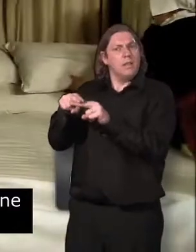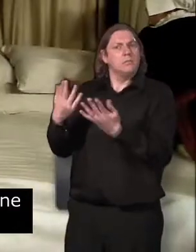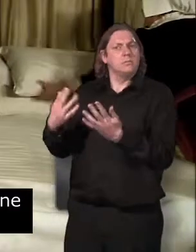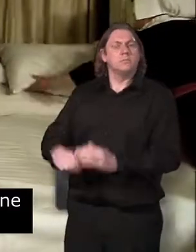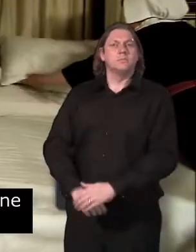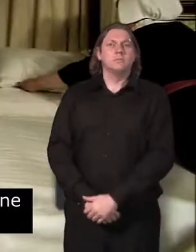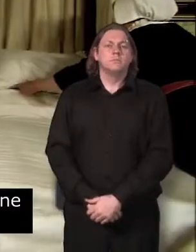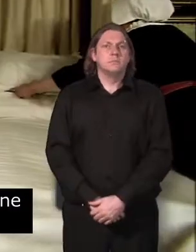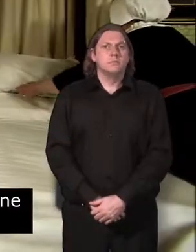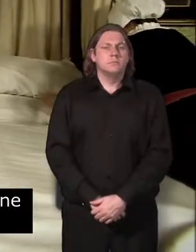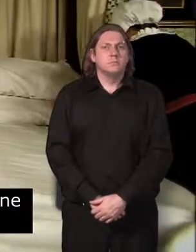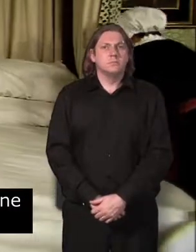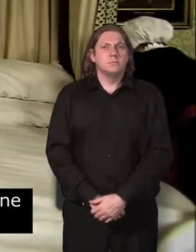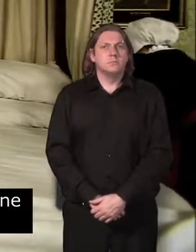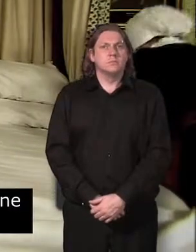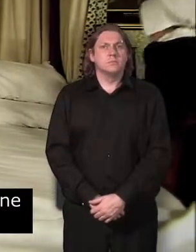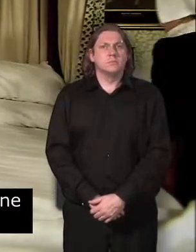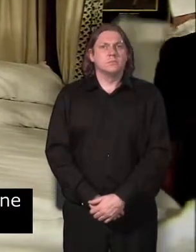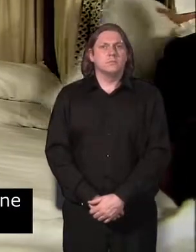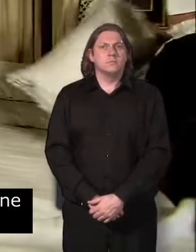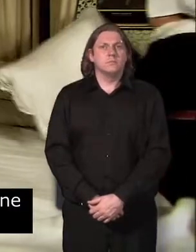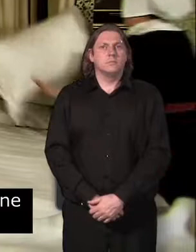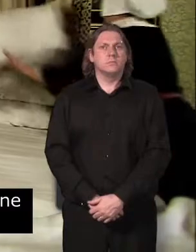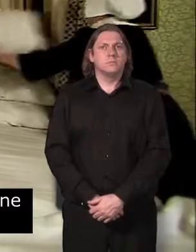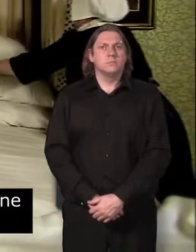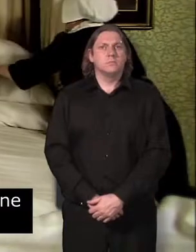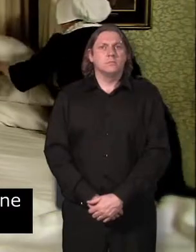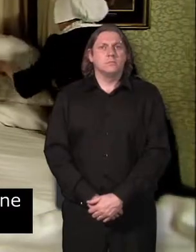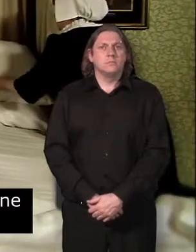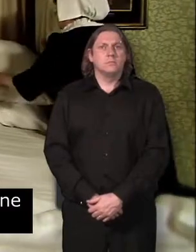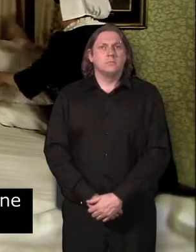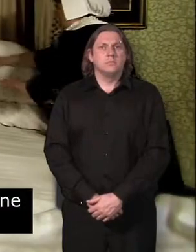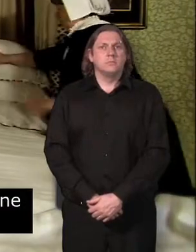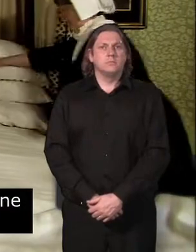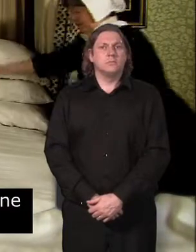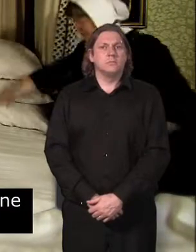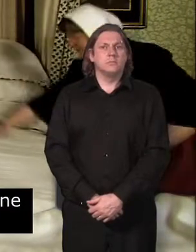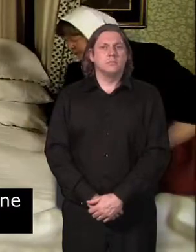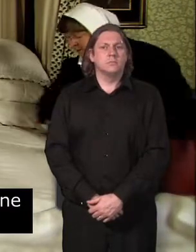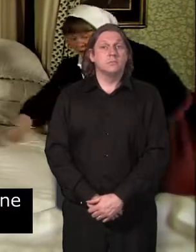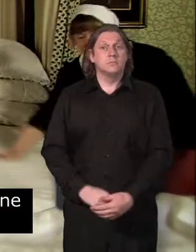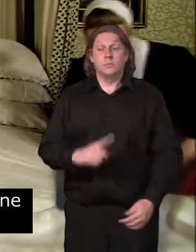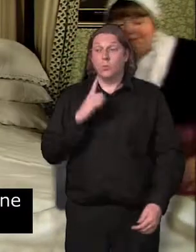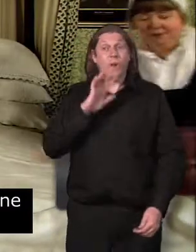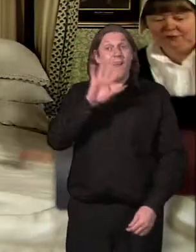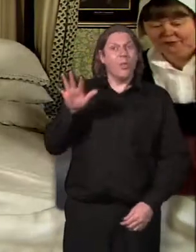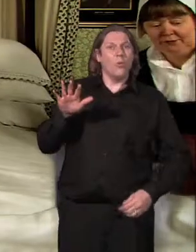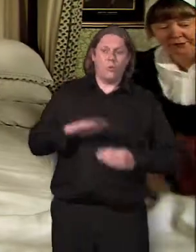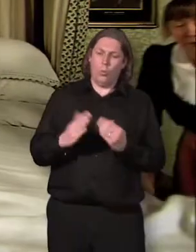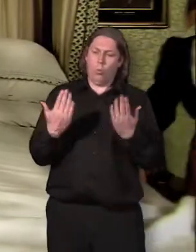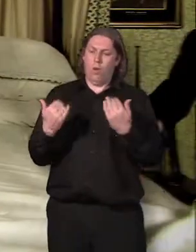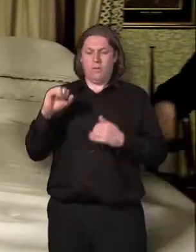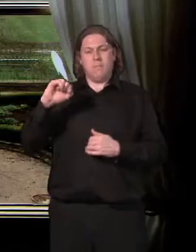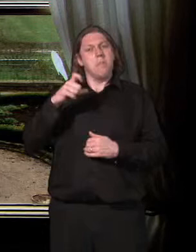Hello there. Welcome to the Squire's bedroom. It's one of the warmest and brightest rooms in the house, with